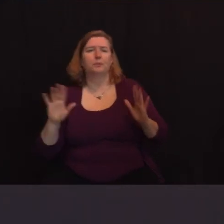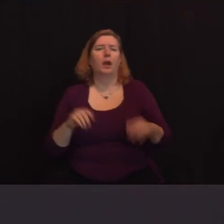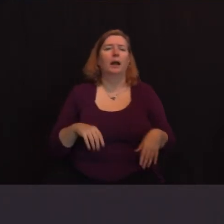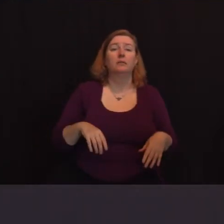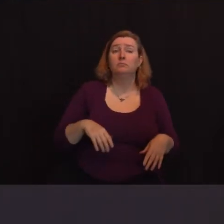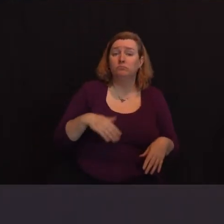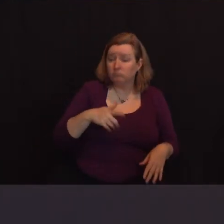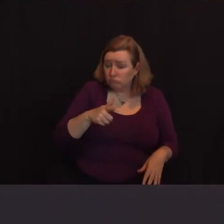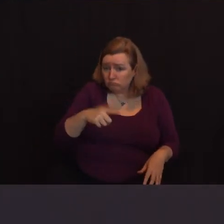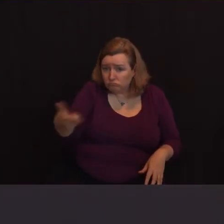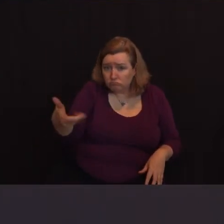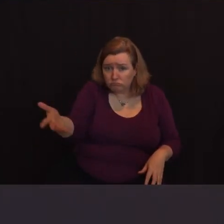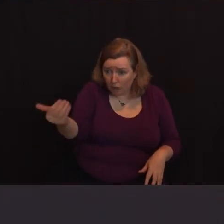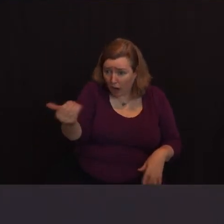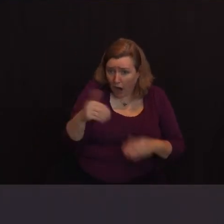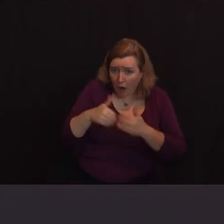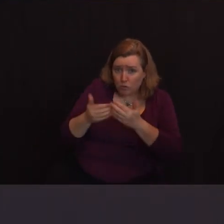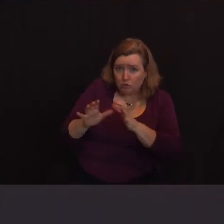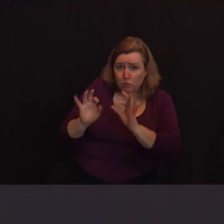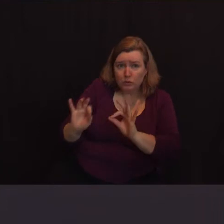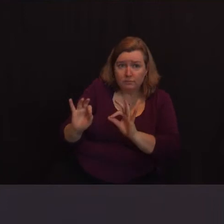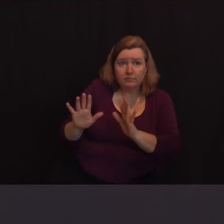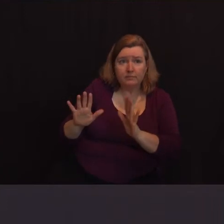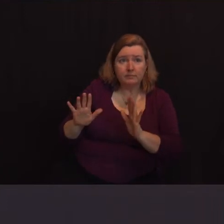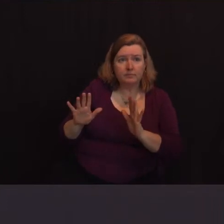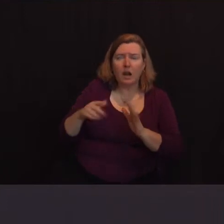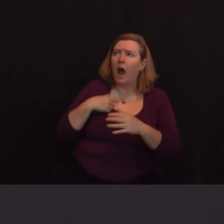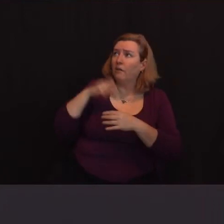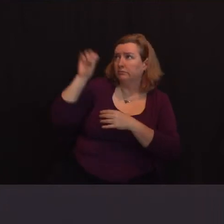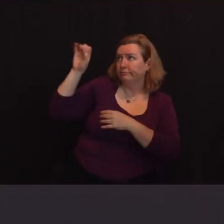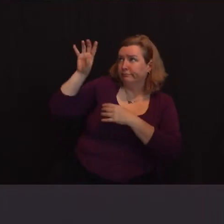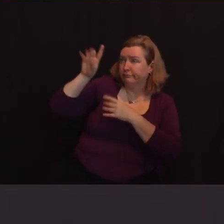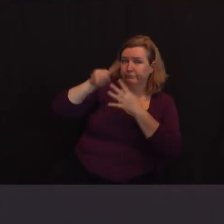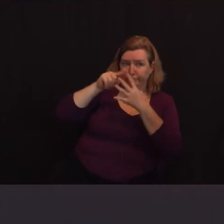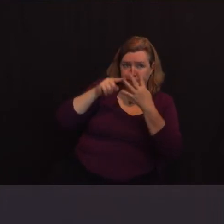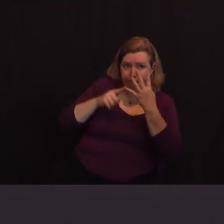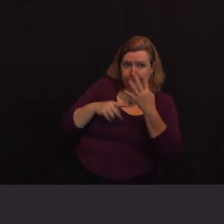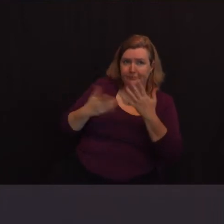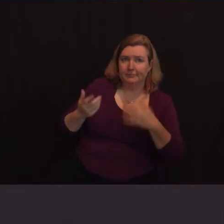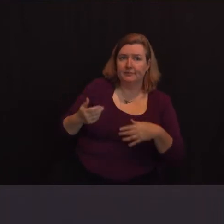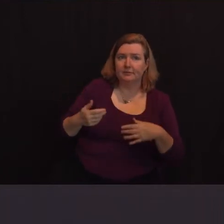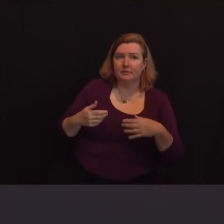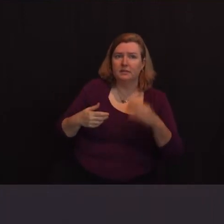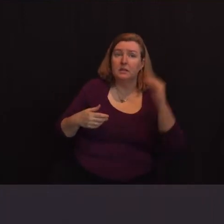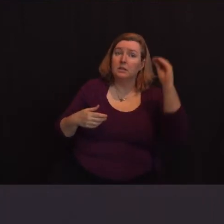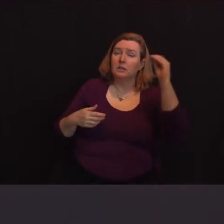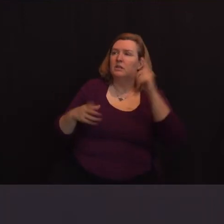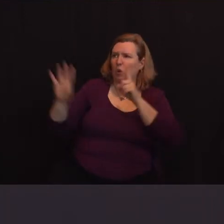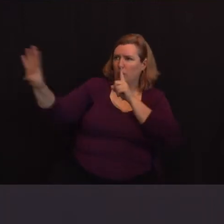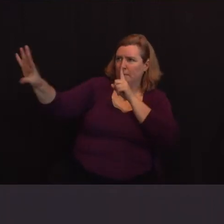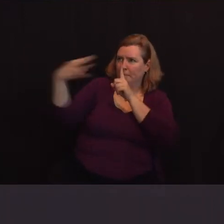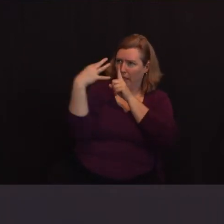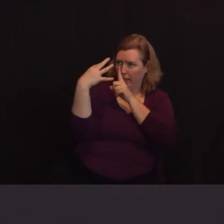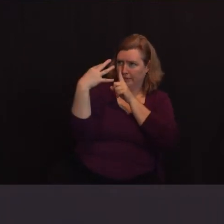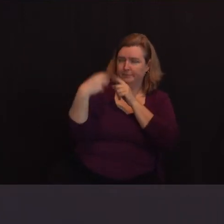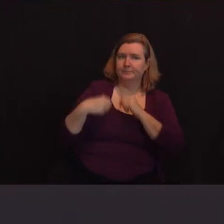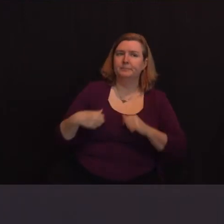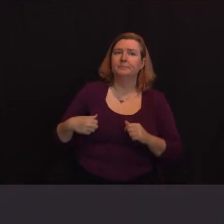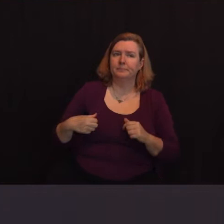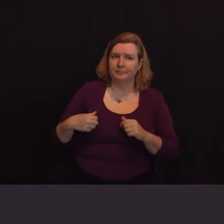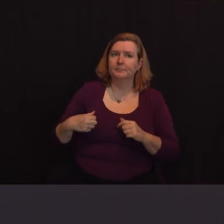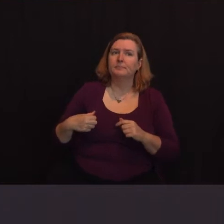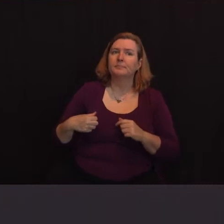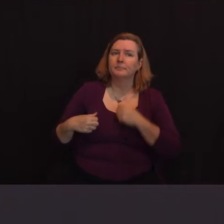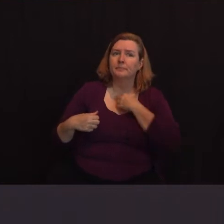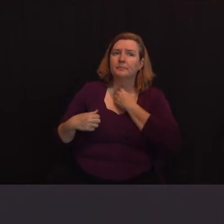you? Afternoon, Governor. Afternoon. I have a variety from NJ Spotlight. What is your response to the hundreds of thousands of undocumented workers who are still left